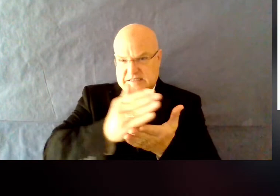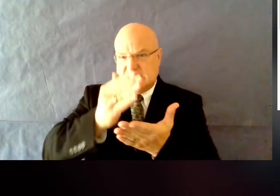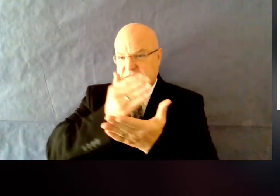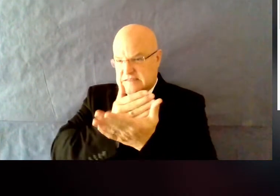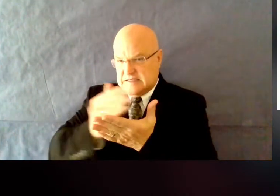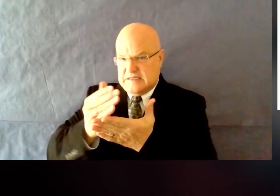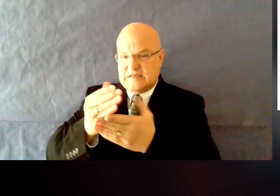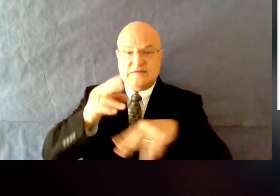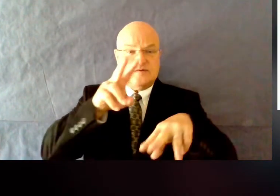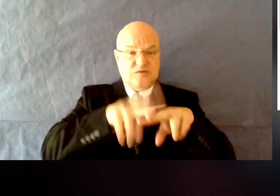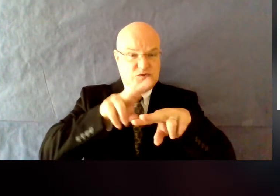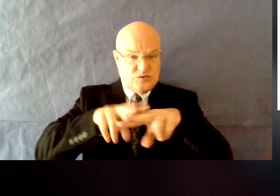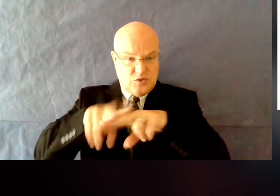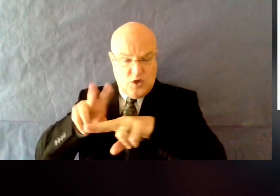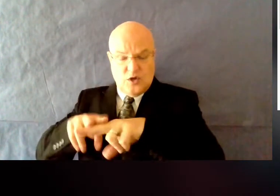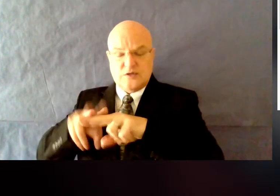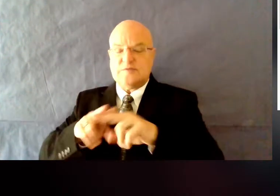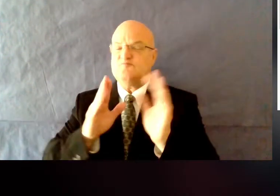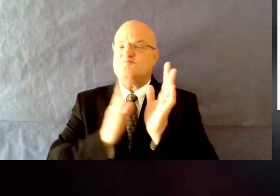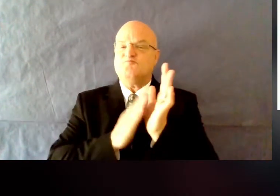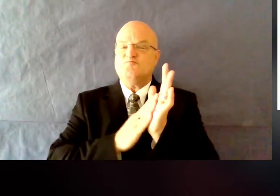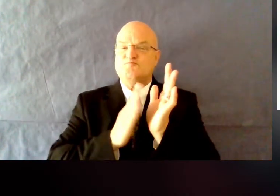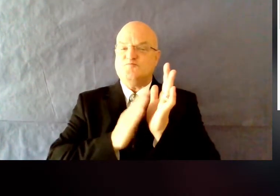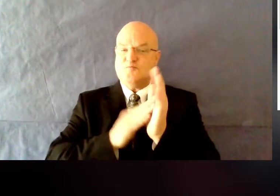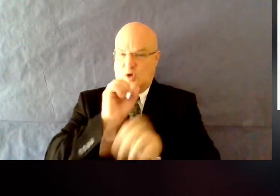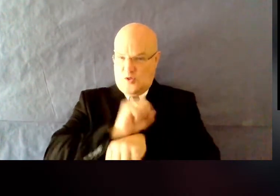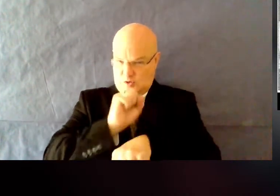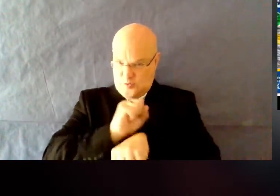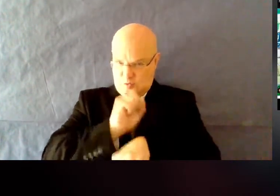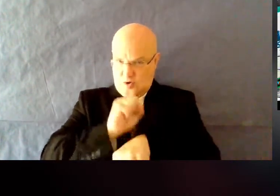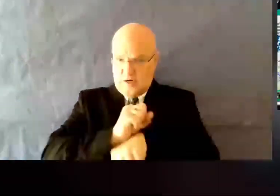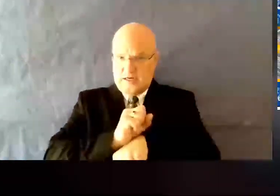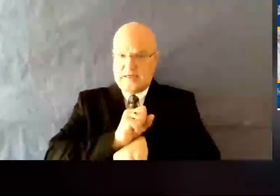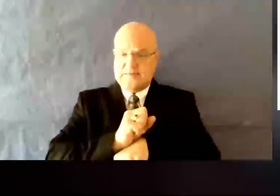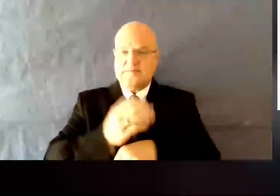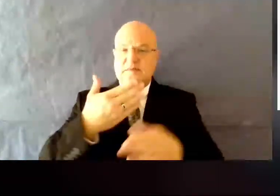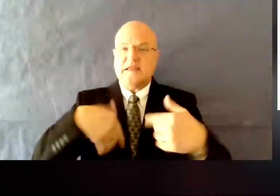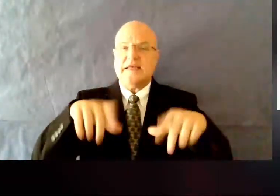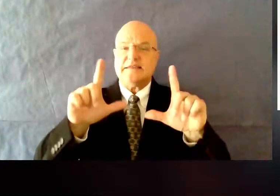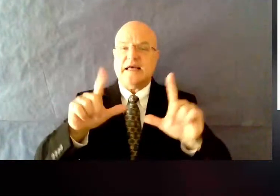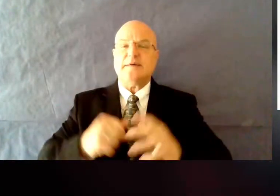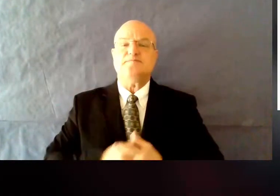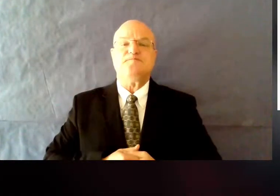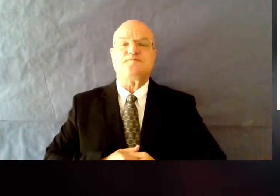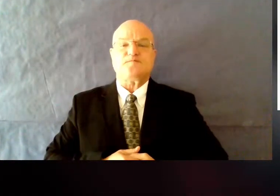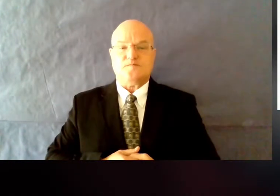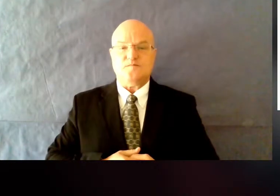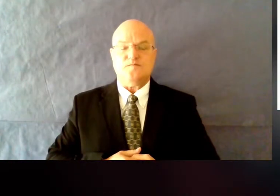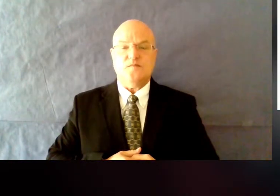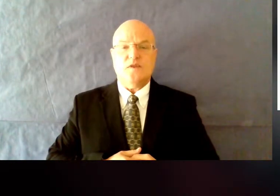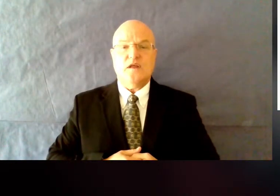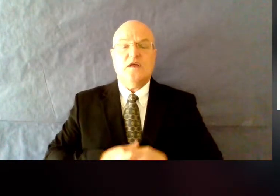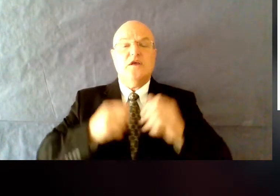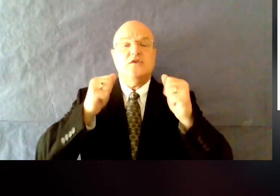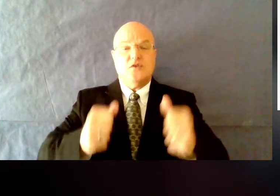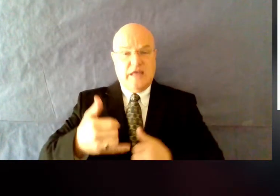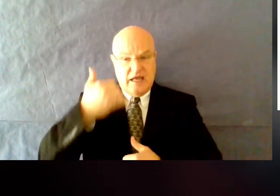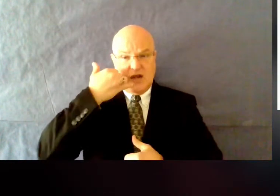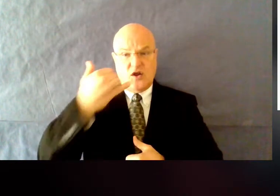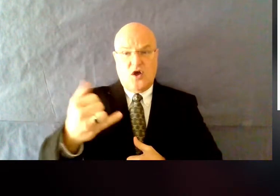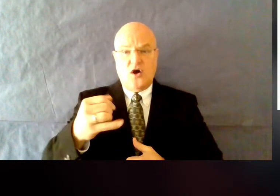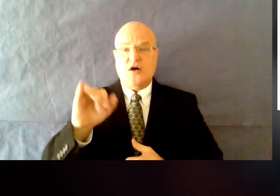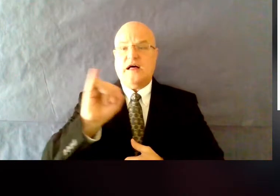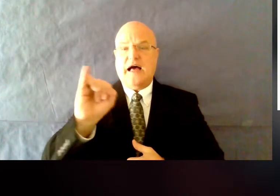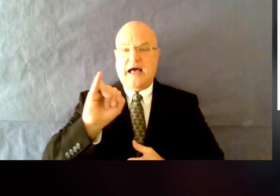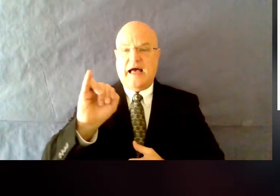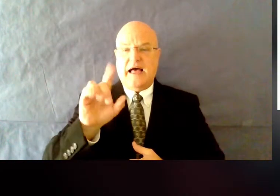salting areas, and I applaud their efforts. If you go to the next slide, you'll see where you can call iDrive Arkansas,